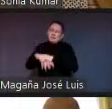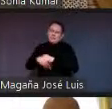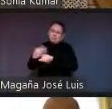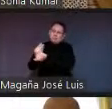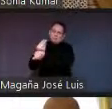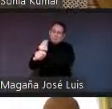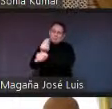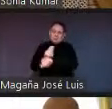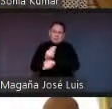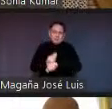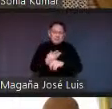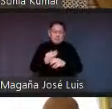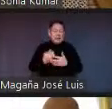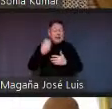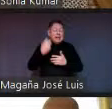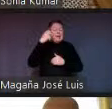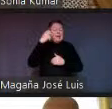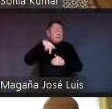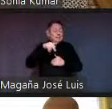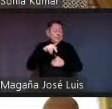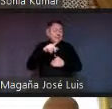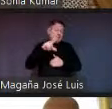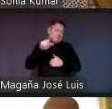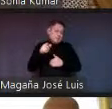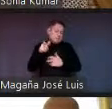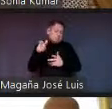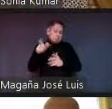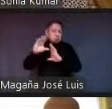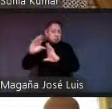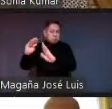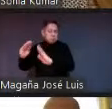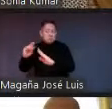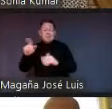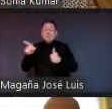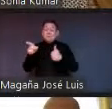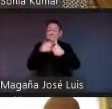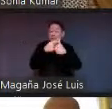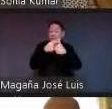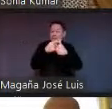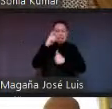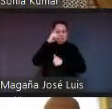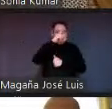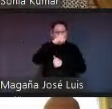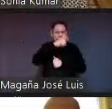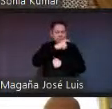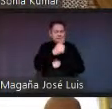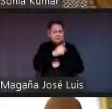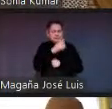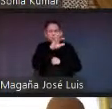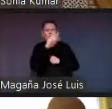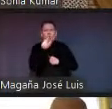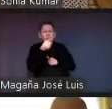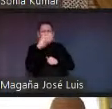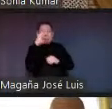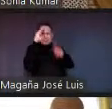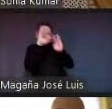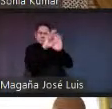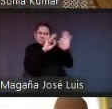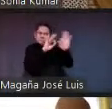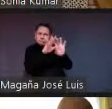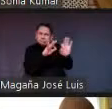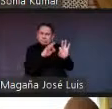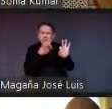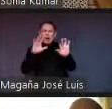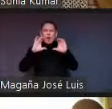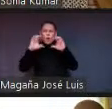most challenging and difficult aspect of the whole thing. You can do this by looking at it from two different levels and